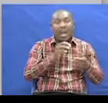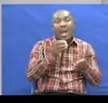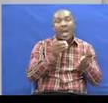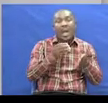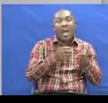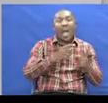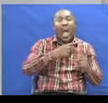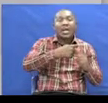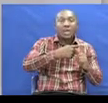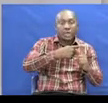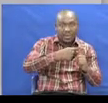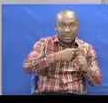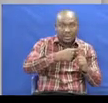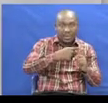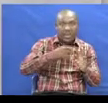subtraction.